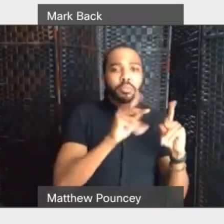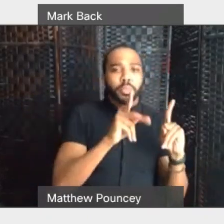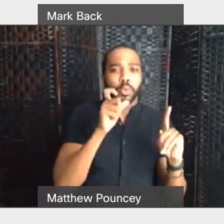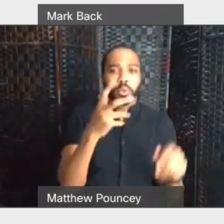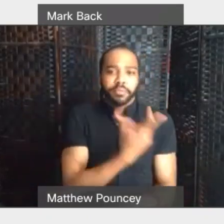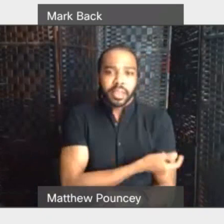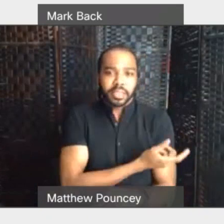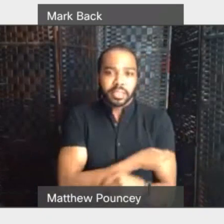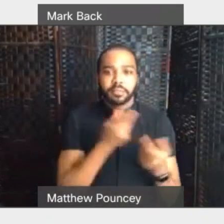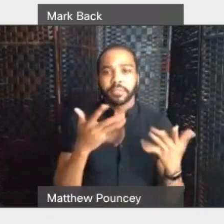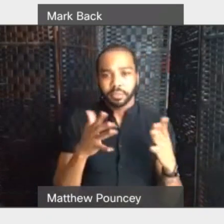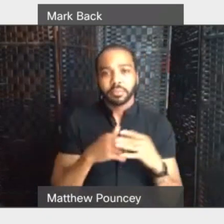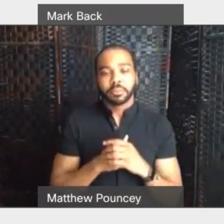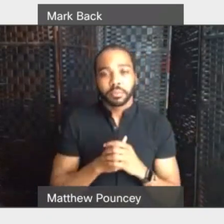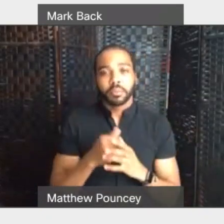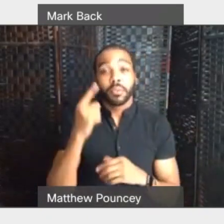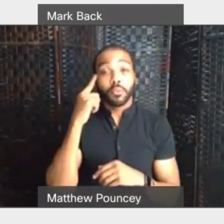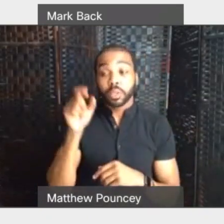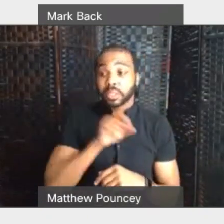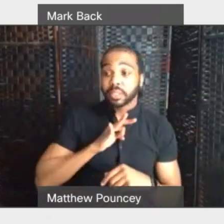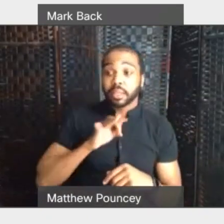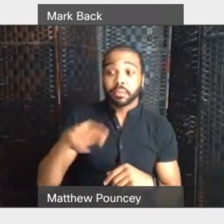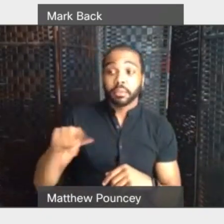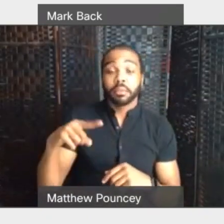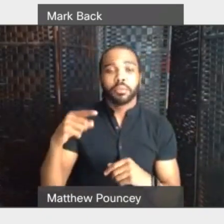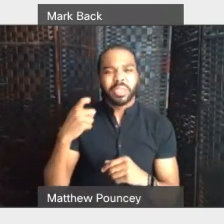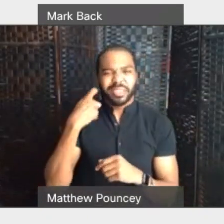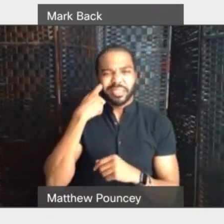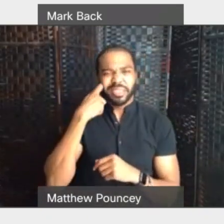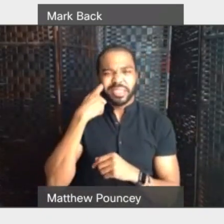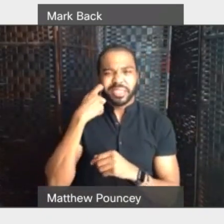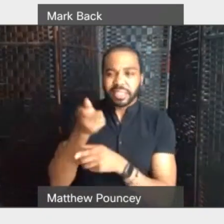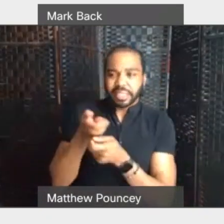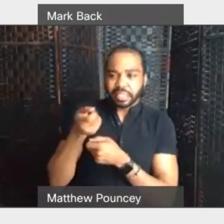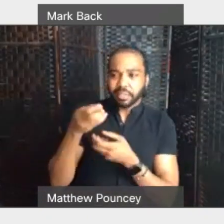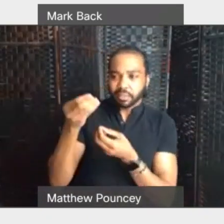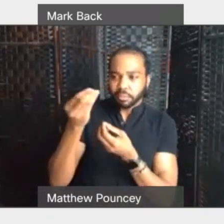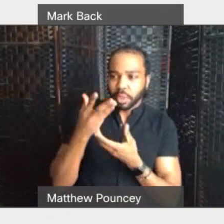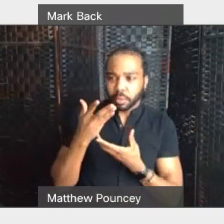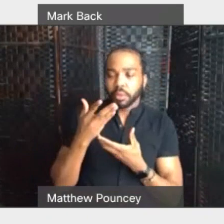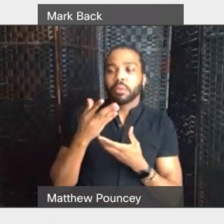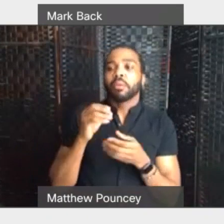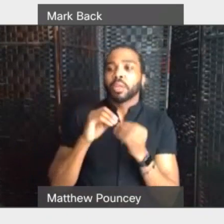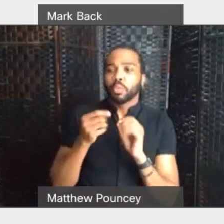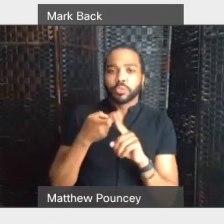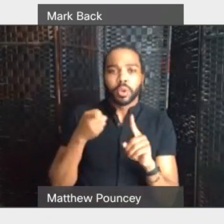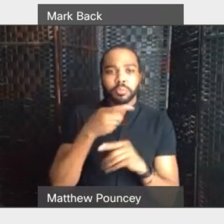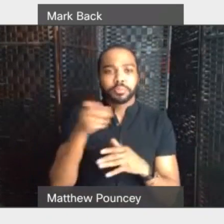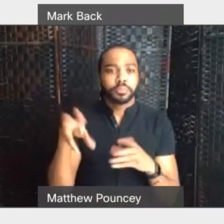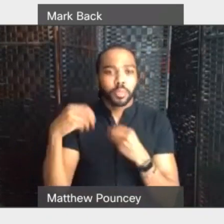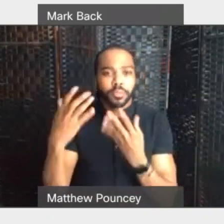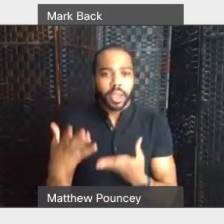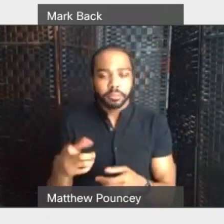vaccinated. For staff, we're just getting aggregate numbers from providers. We're not